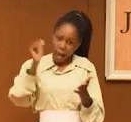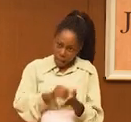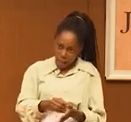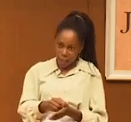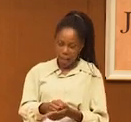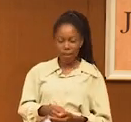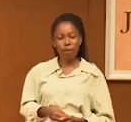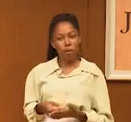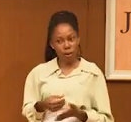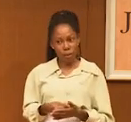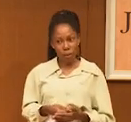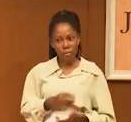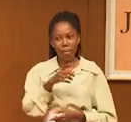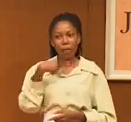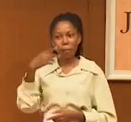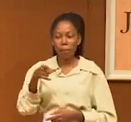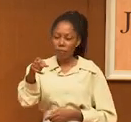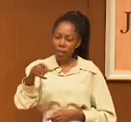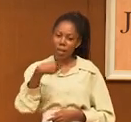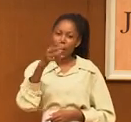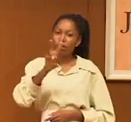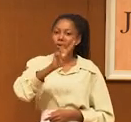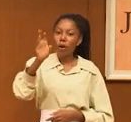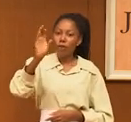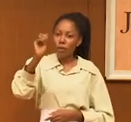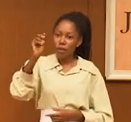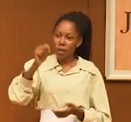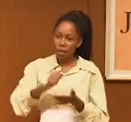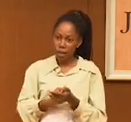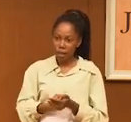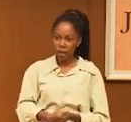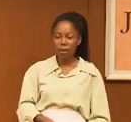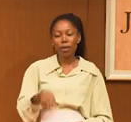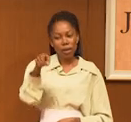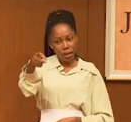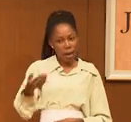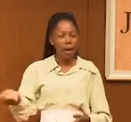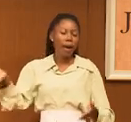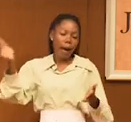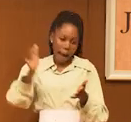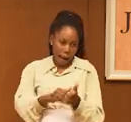I asked him how much. He told me that it's 250,000. I did give it to him.